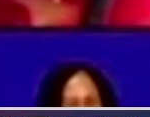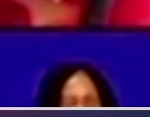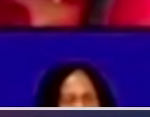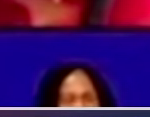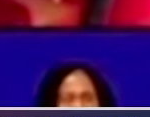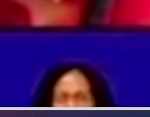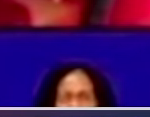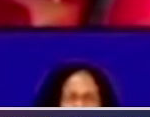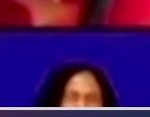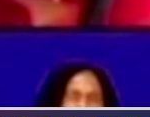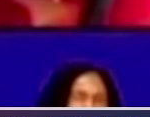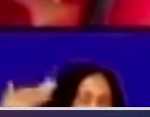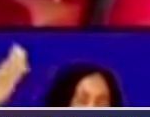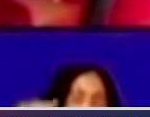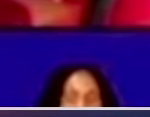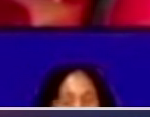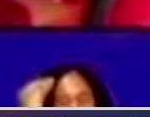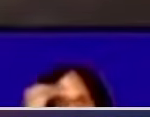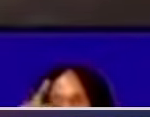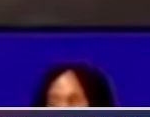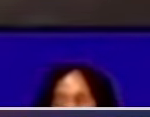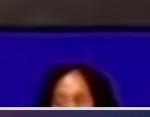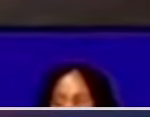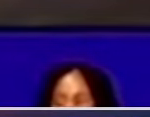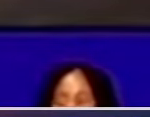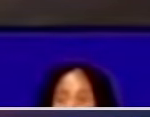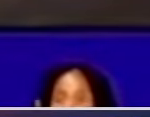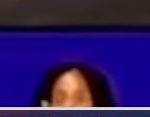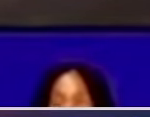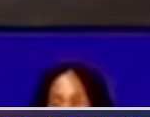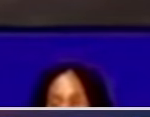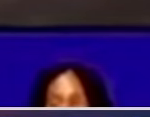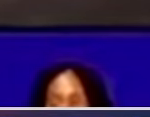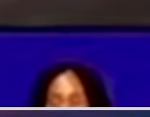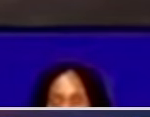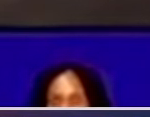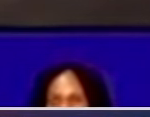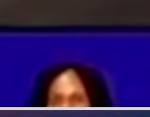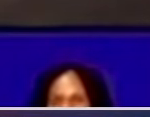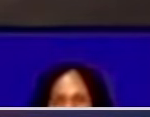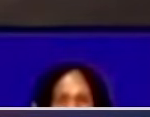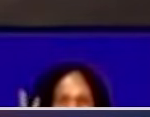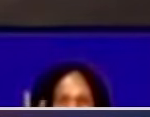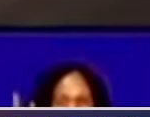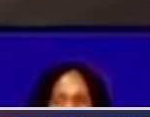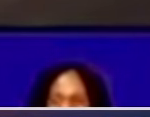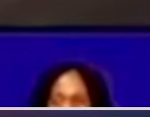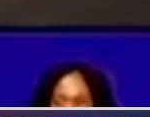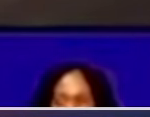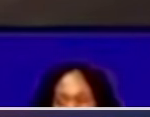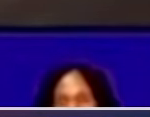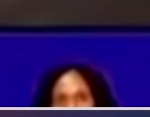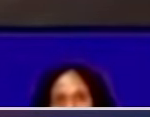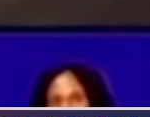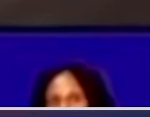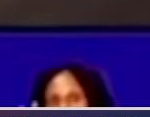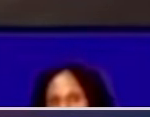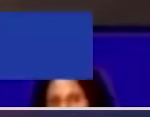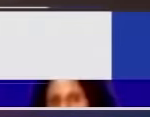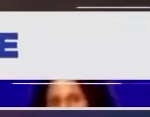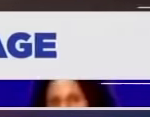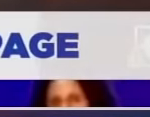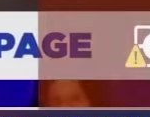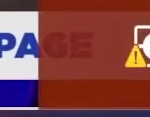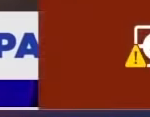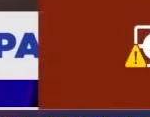why you haven't. We've seen the video where without a hint of shame, you tell the room that you would rather be seen as a weak president than